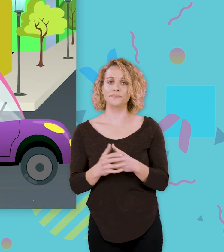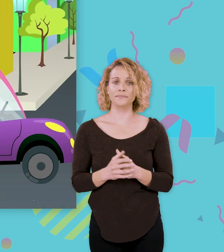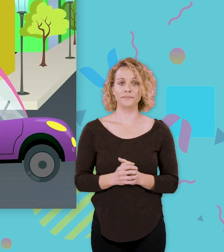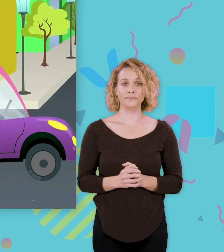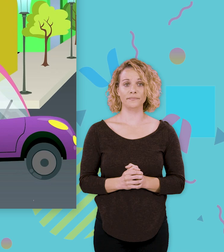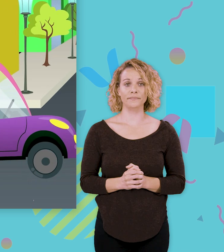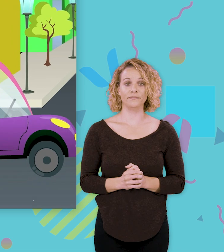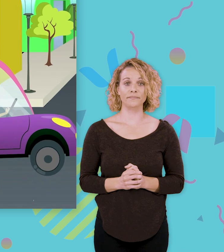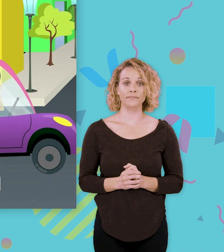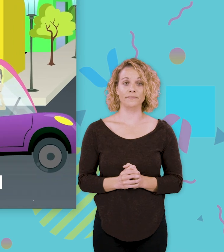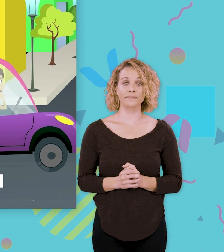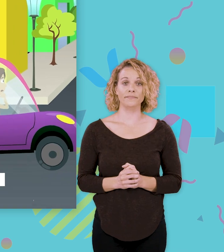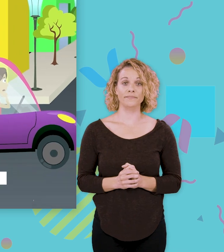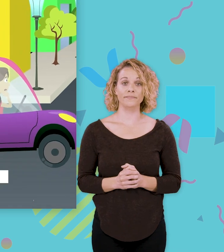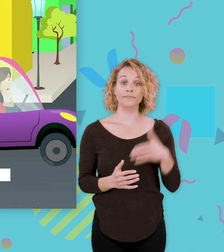emergency,